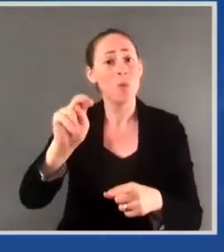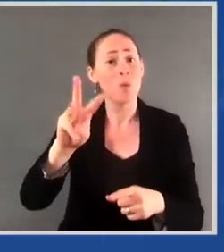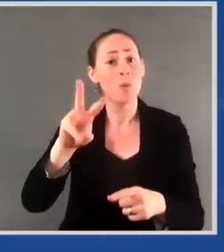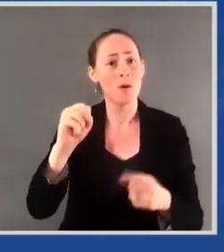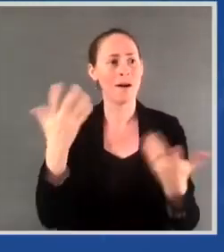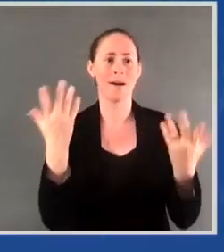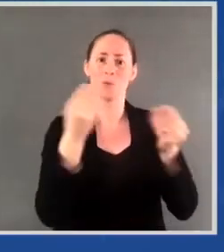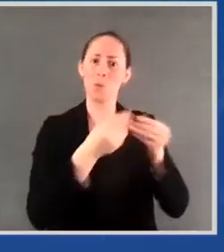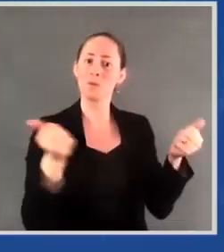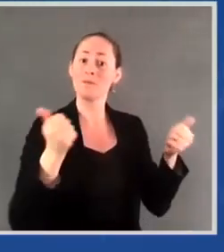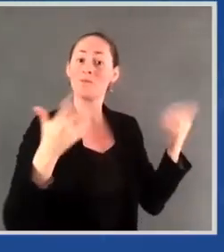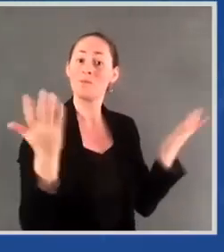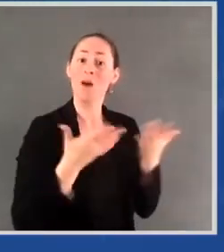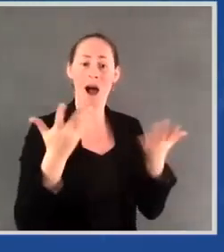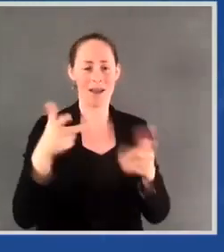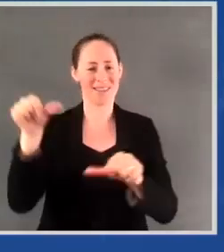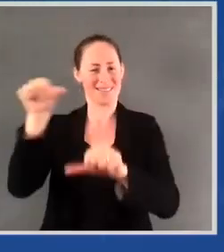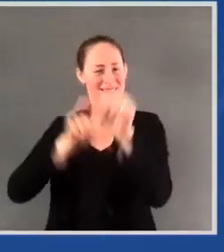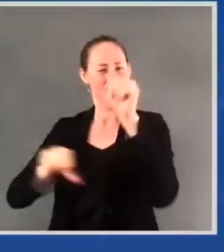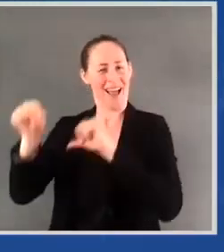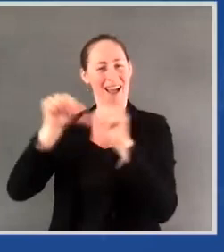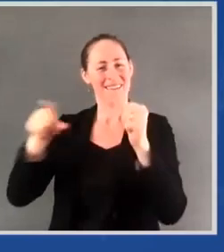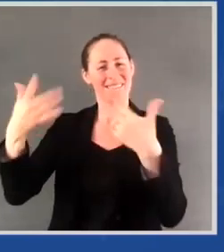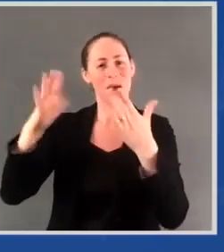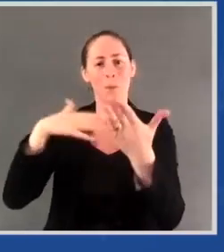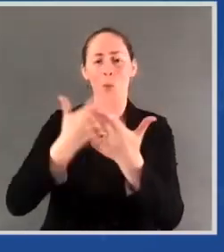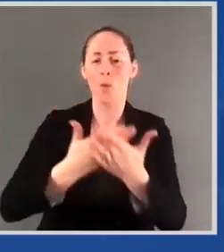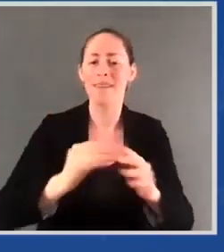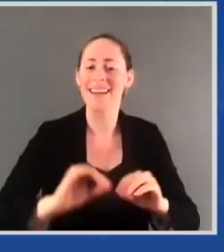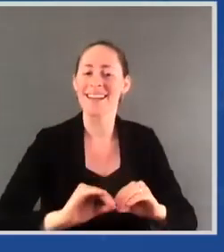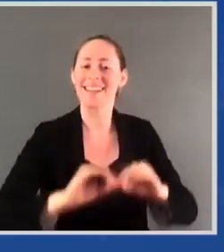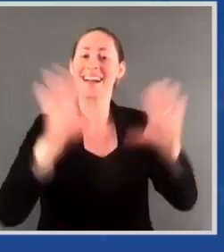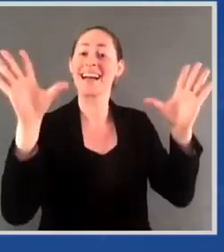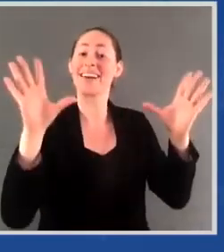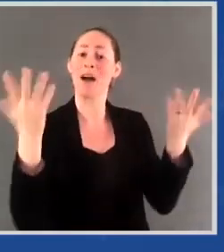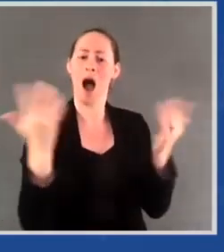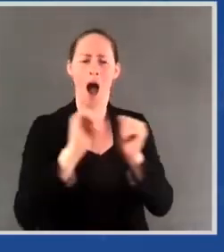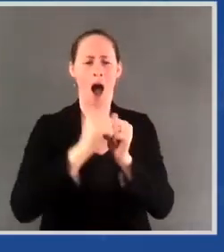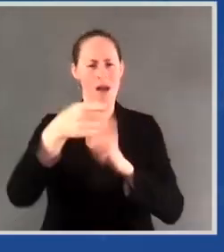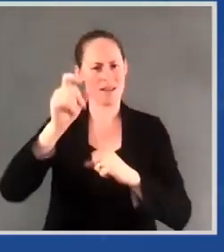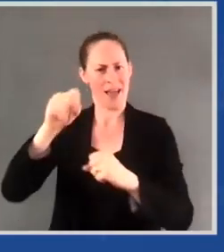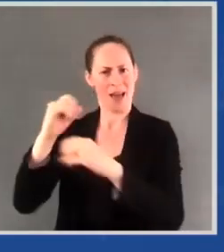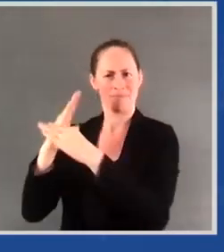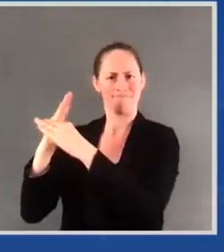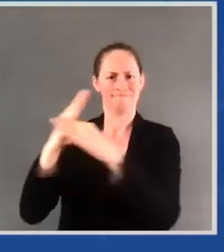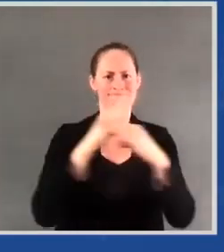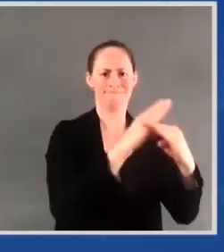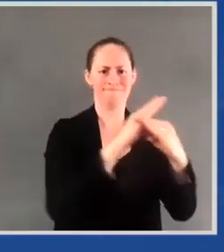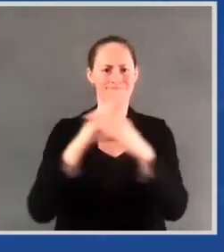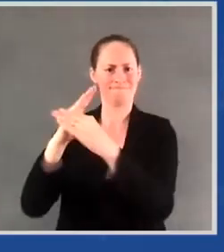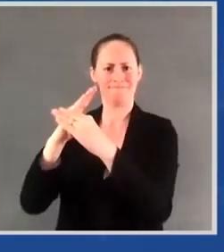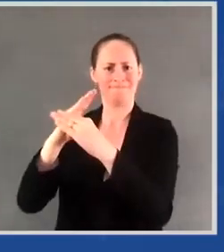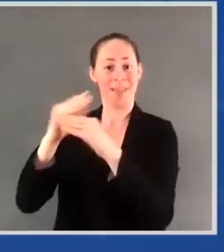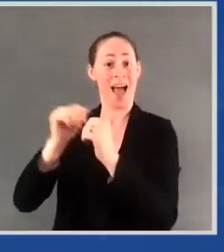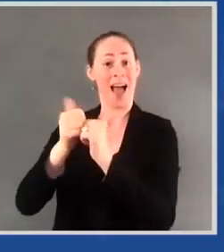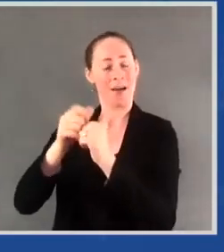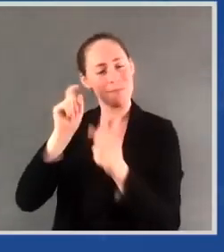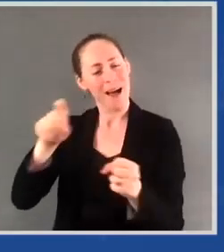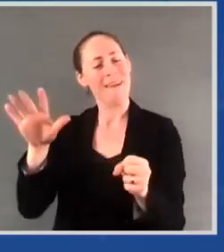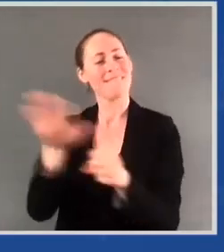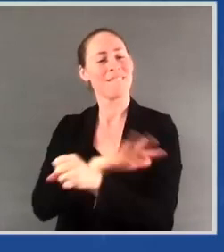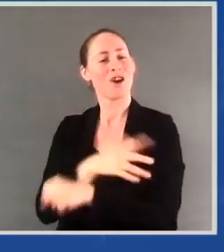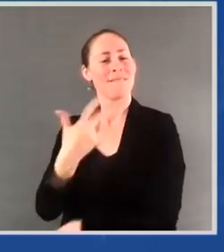clear. The best way to protect yourself against these variants are to get fully vaccinated. So